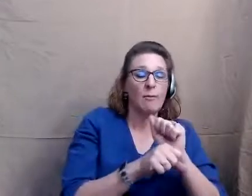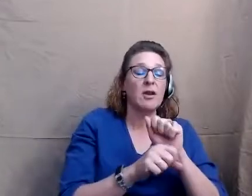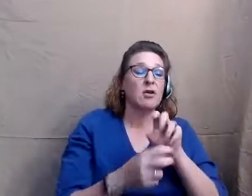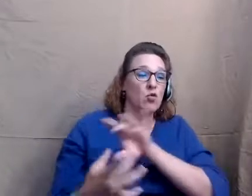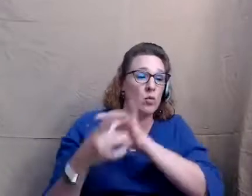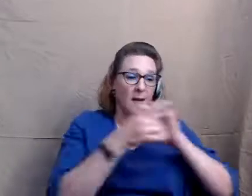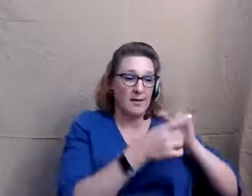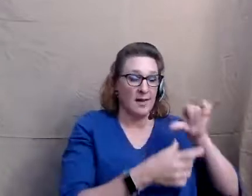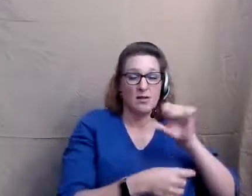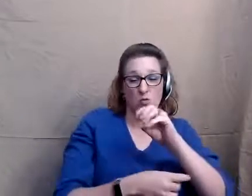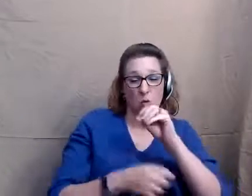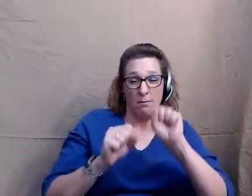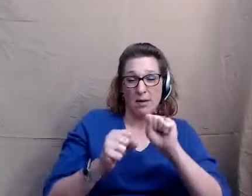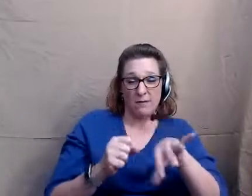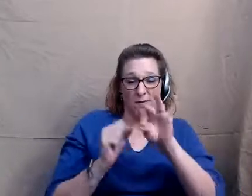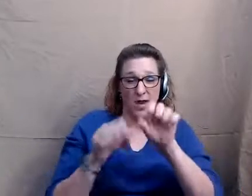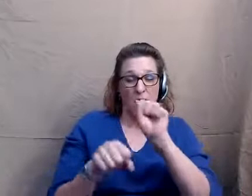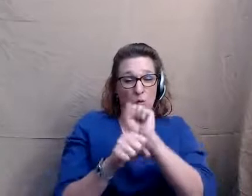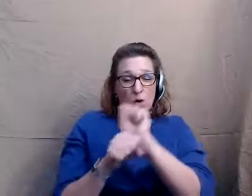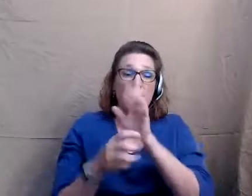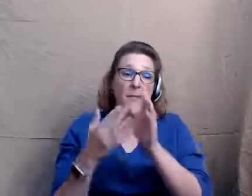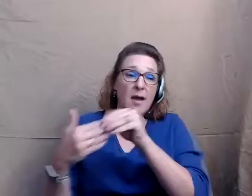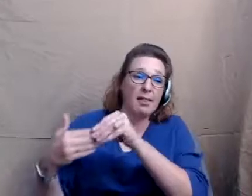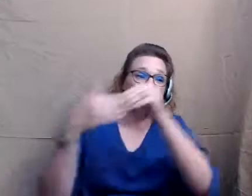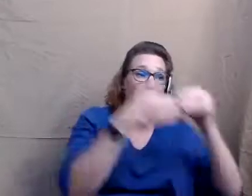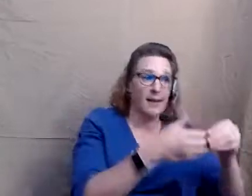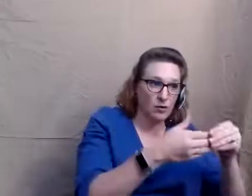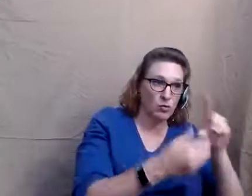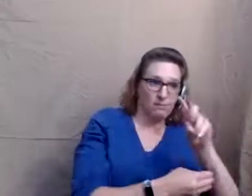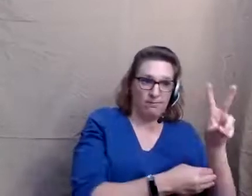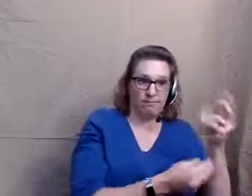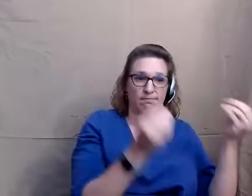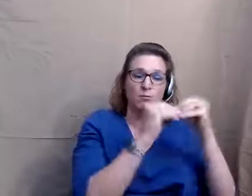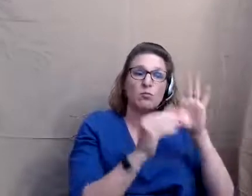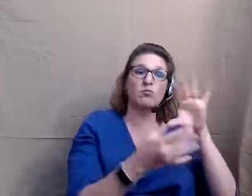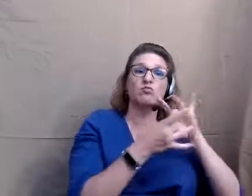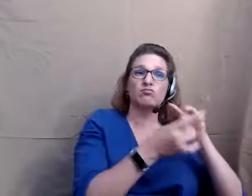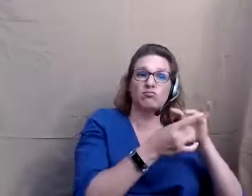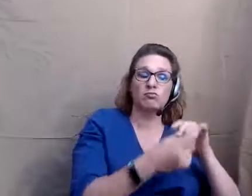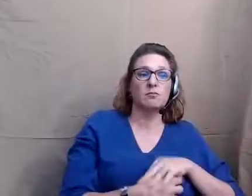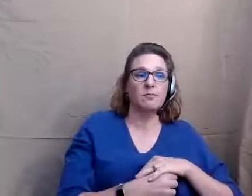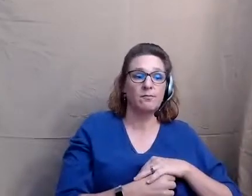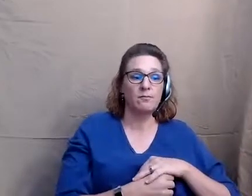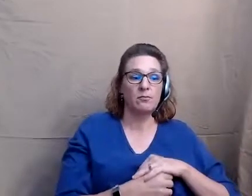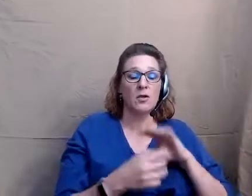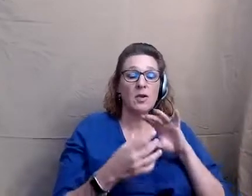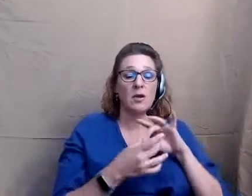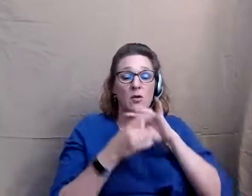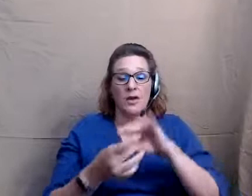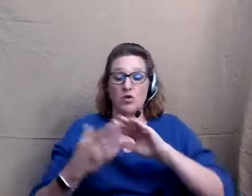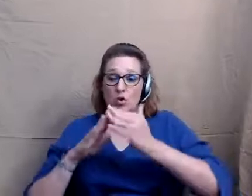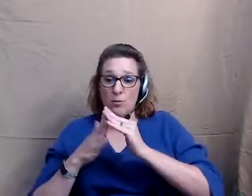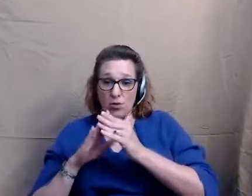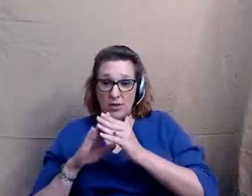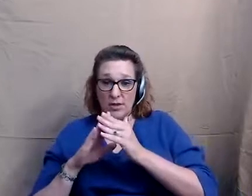inability to find work may then drive violence in your relationship. In terms of community stability, folks